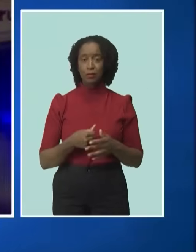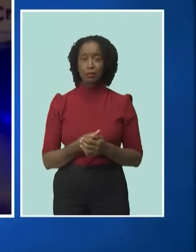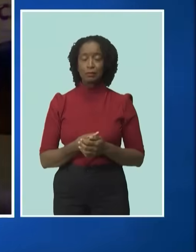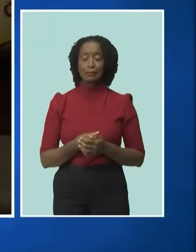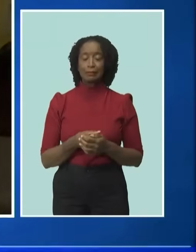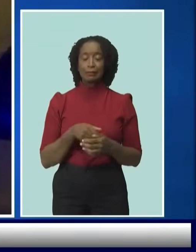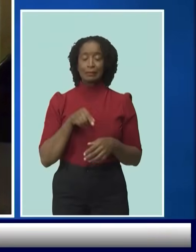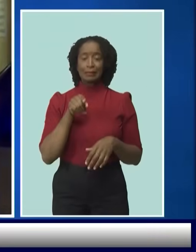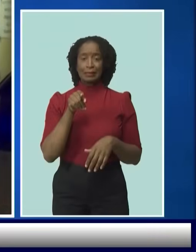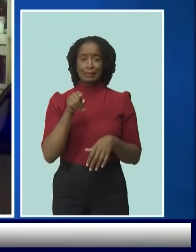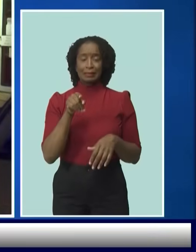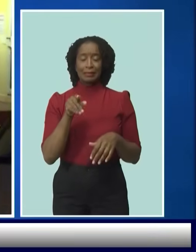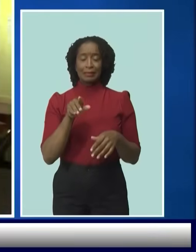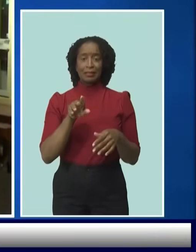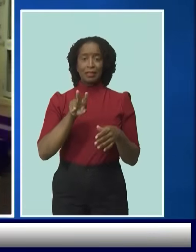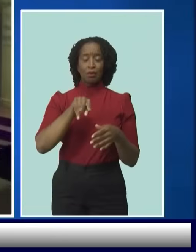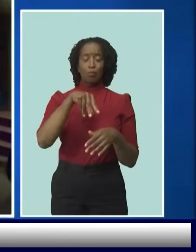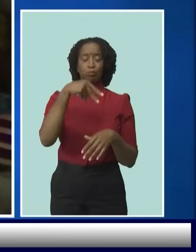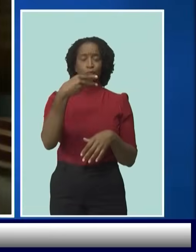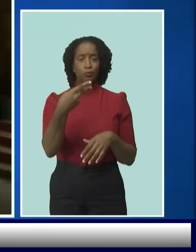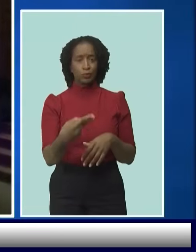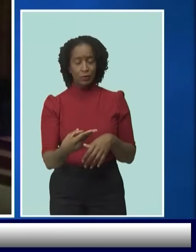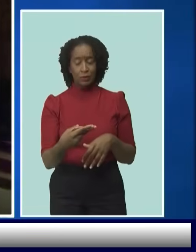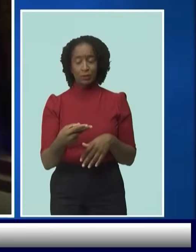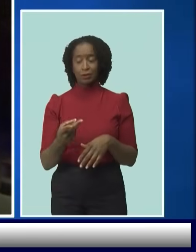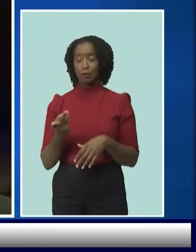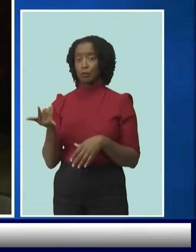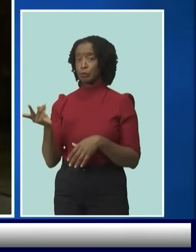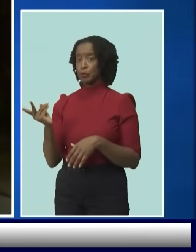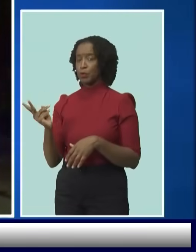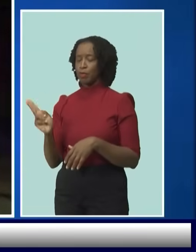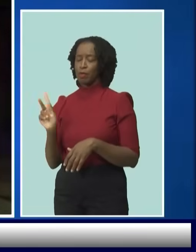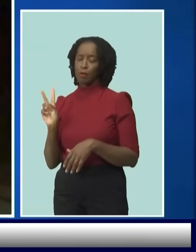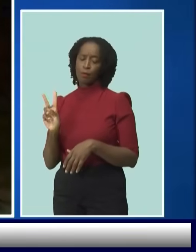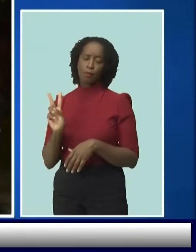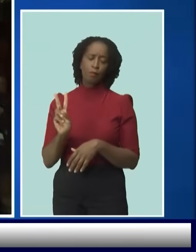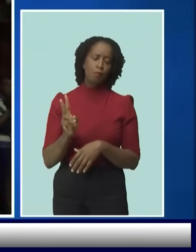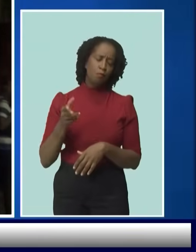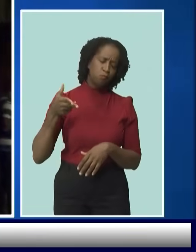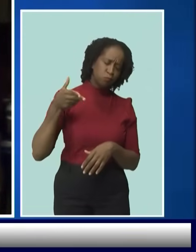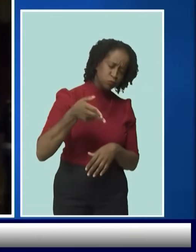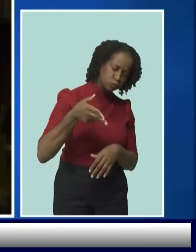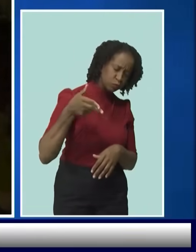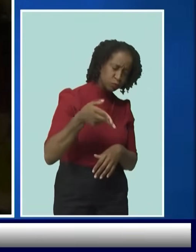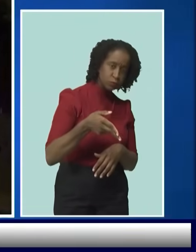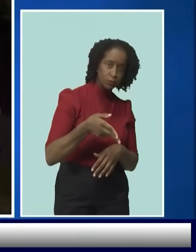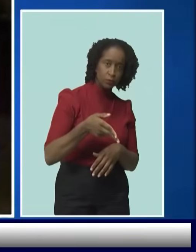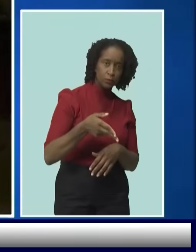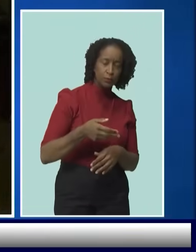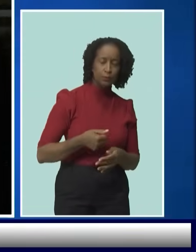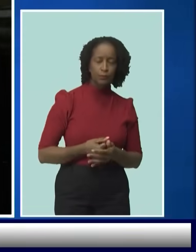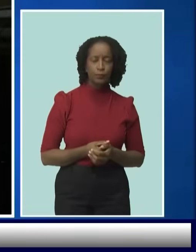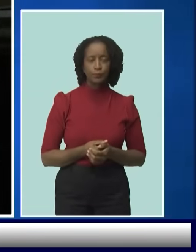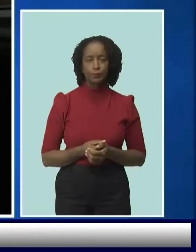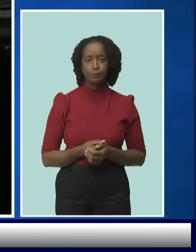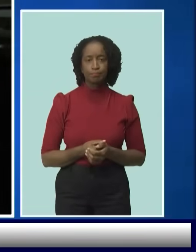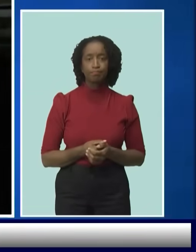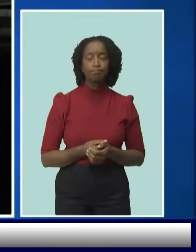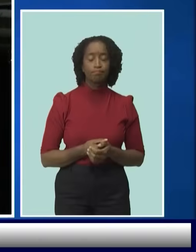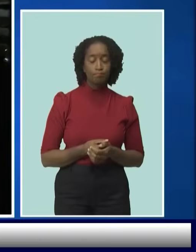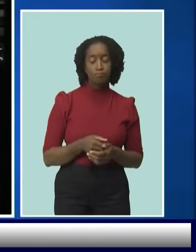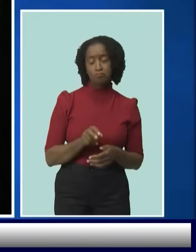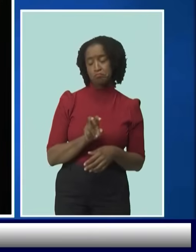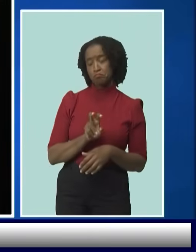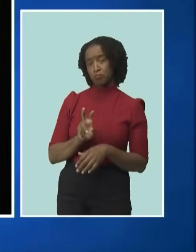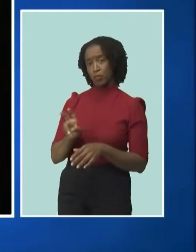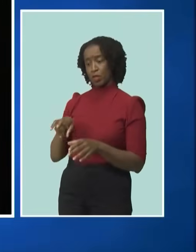Roshan fell to the ground. Those guys came over him and shot him more. Then they got back in the car